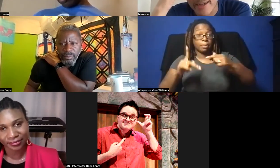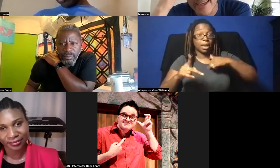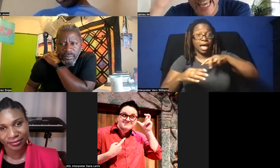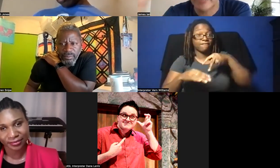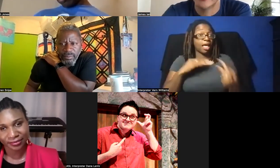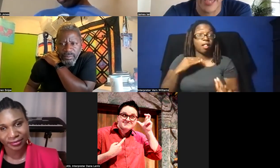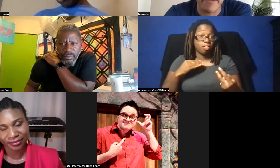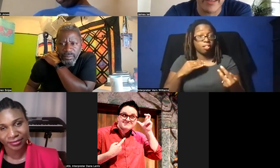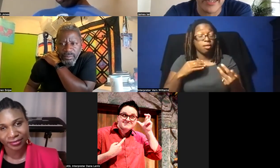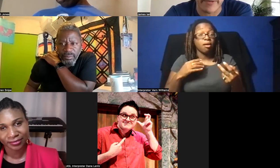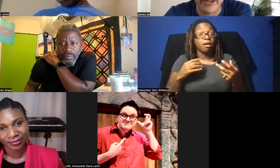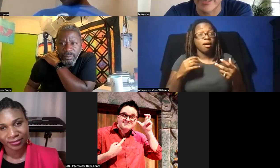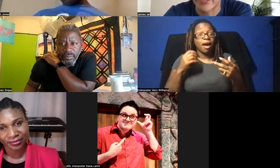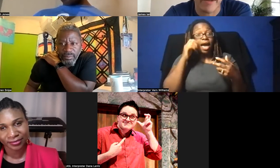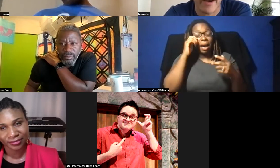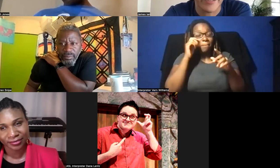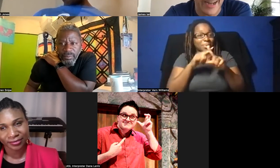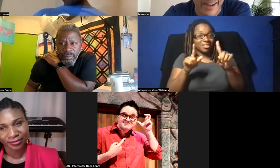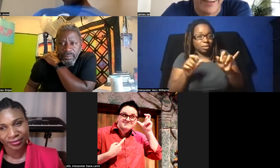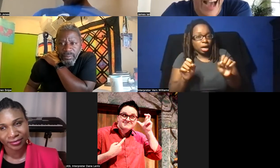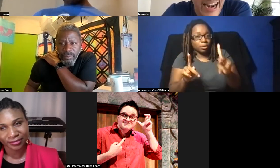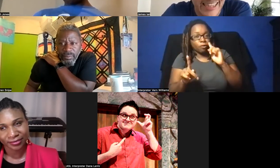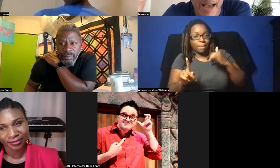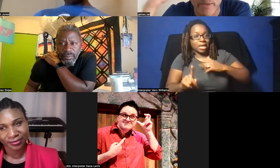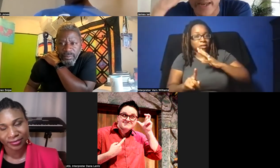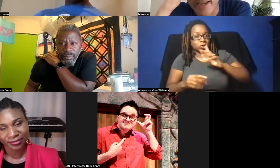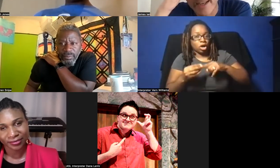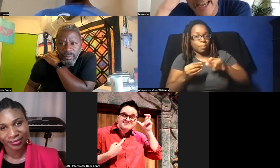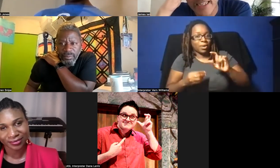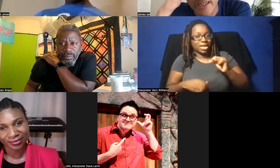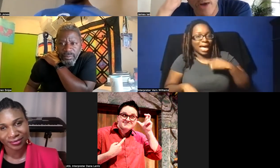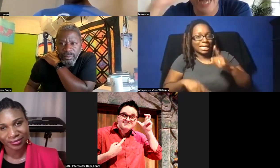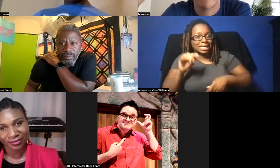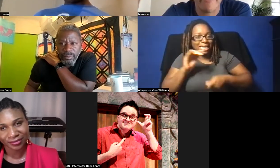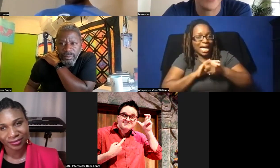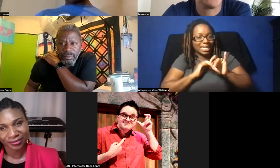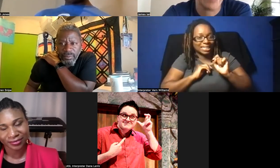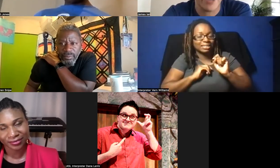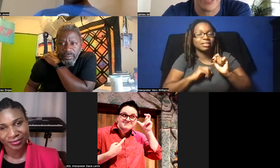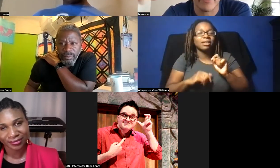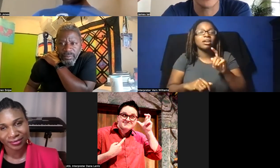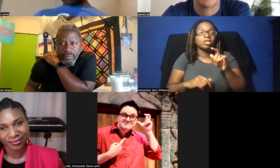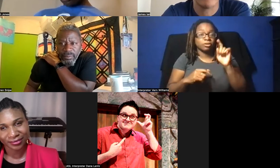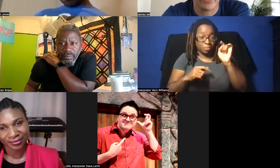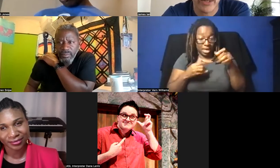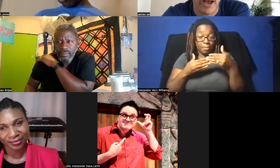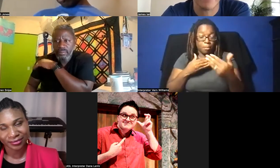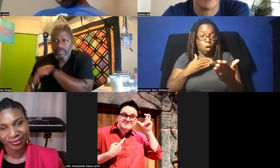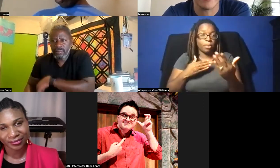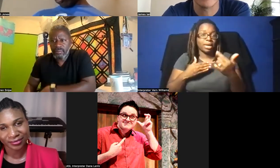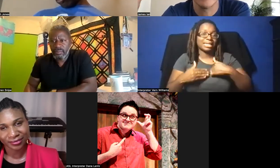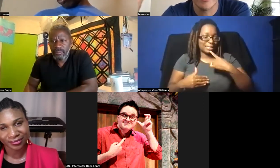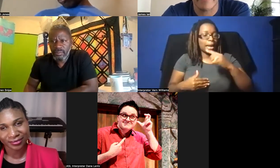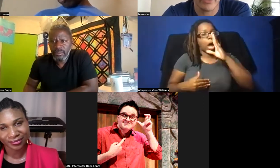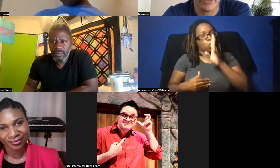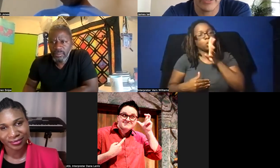and it just gave me this opportunity to talk about it because I couldn't hide it at that point. And so kind of from there on out, I was like, I'm going to talk about